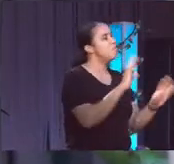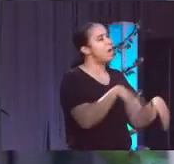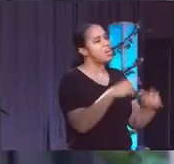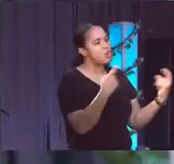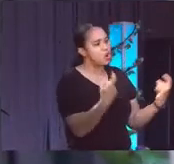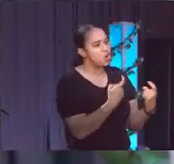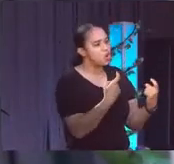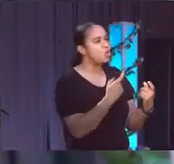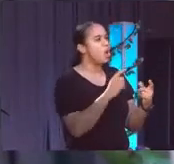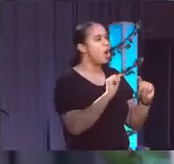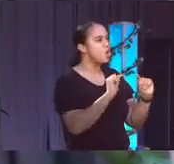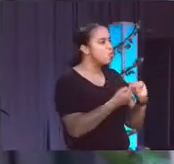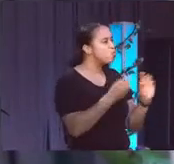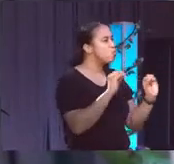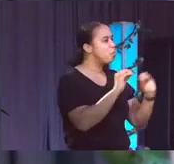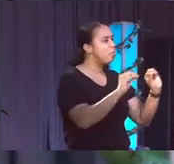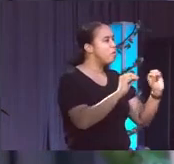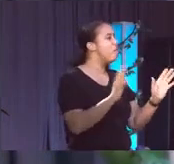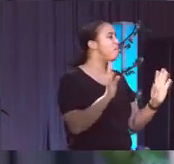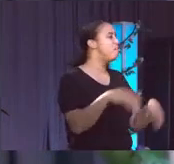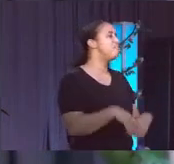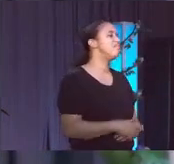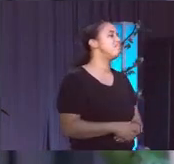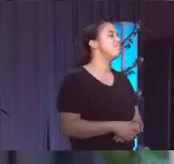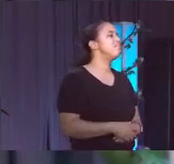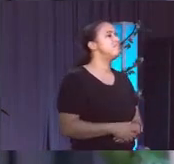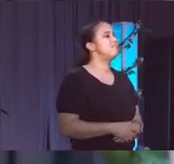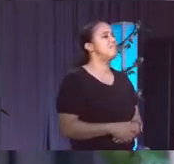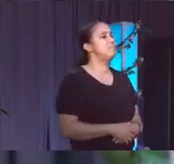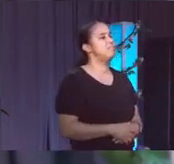hurt nobody, I ain't.